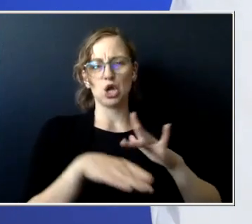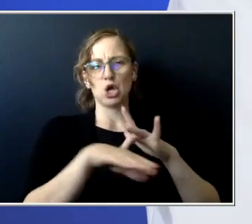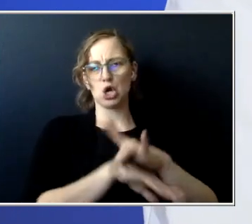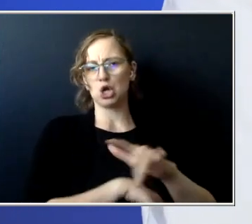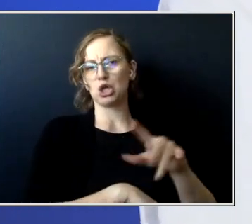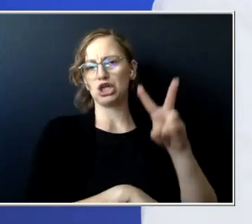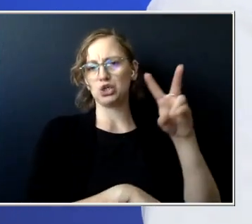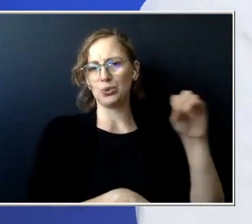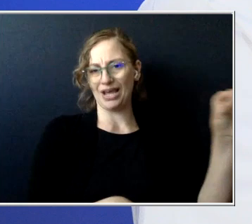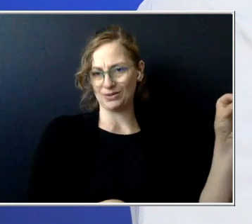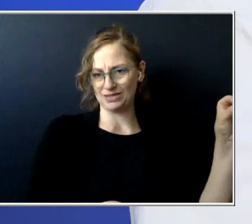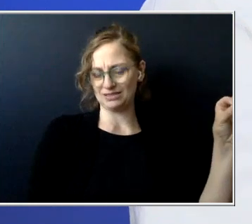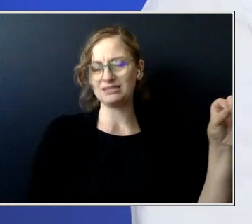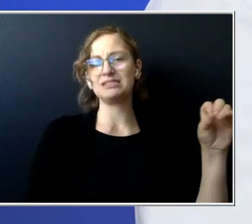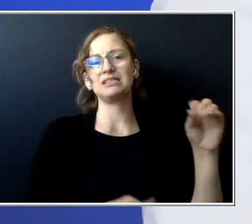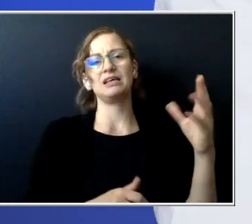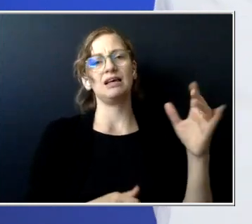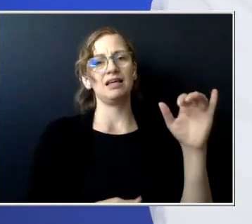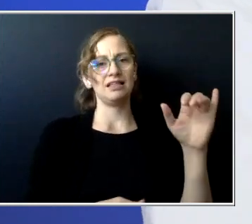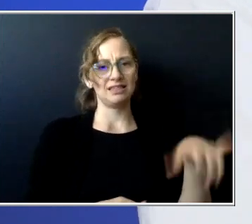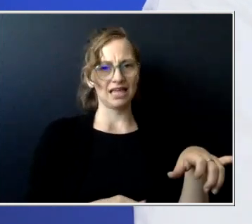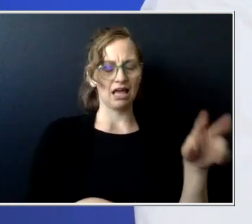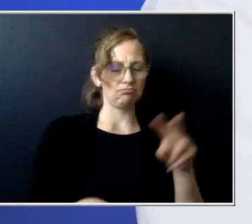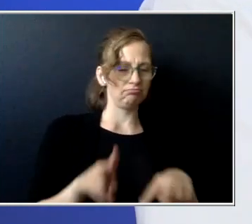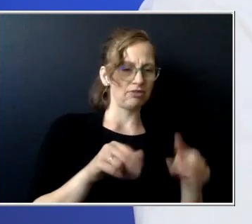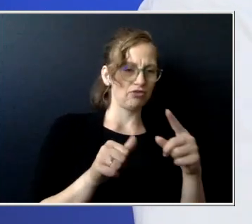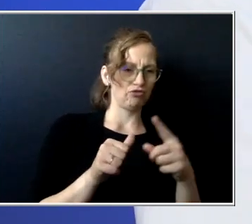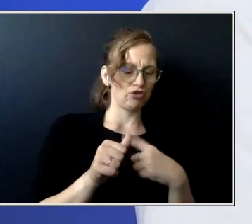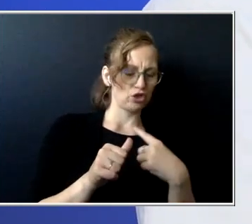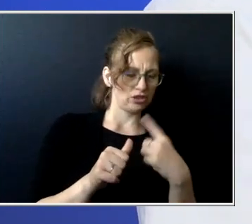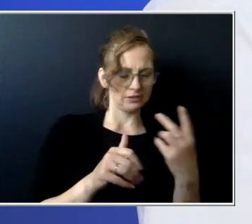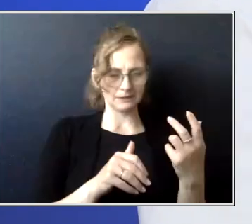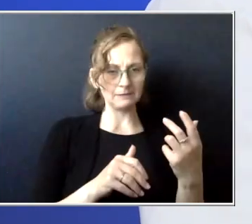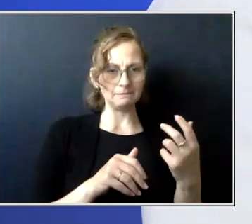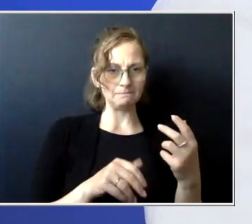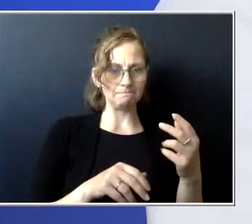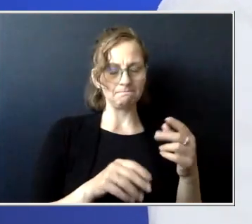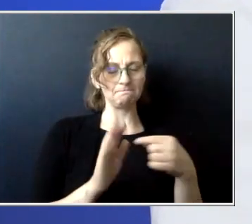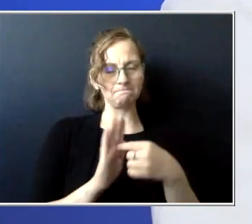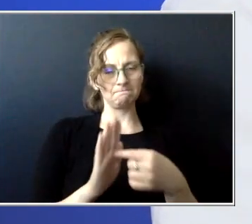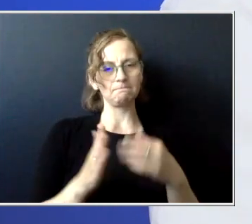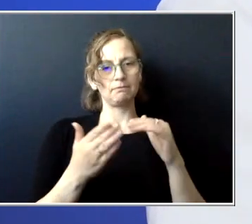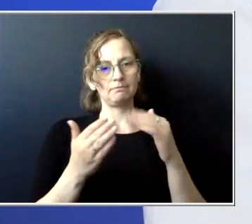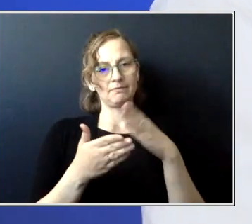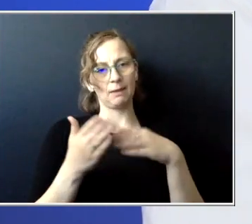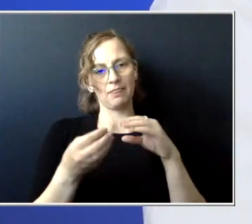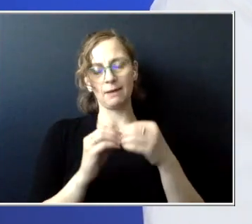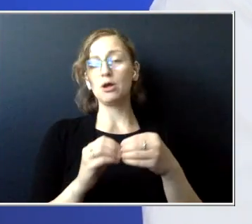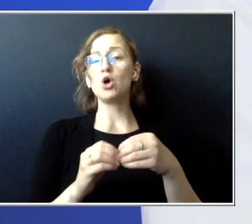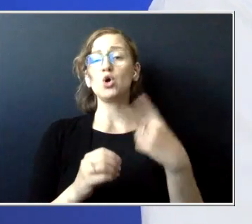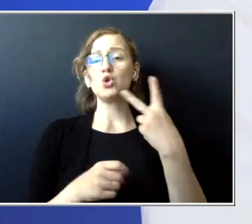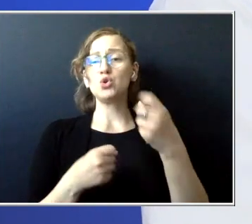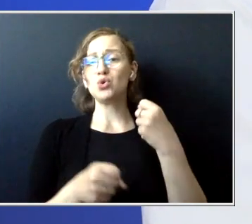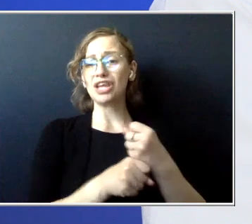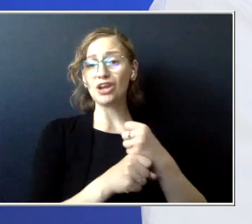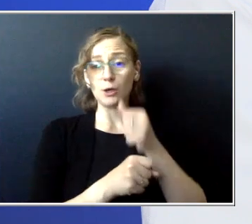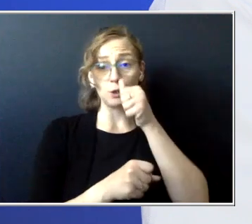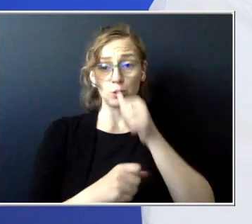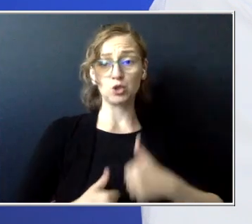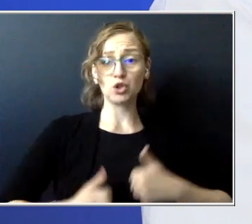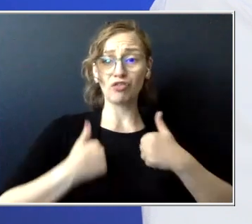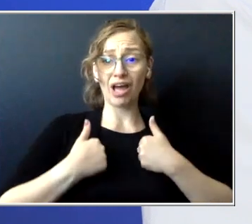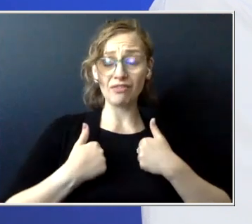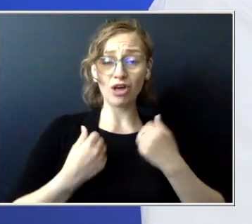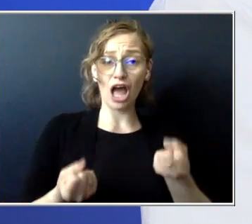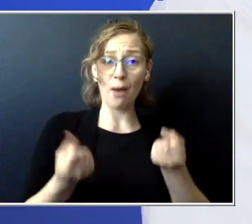original HeartMate 1 compared to medical therapy. It showed some of the numbers there: 2-year survival of 23%. And then now